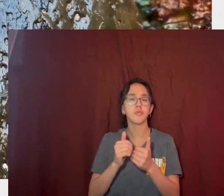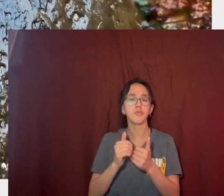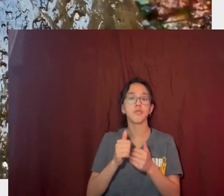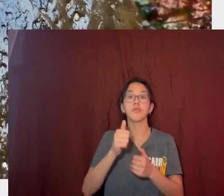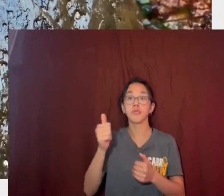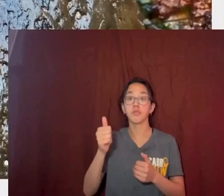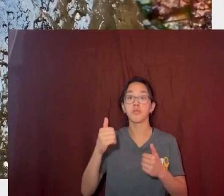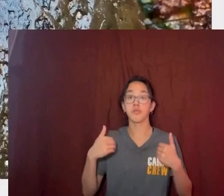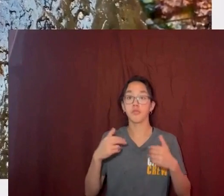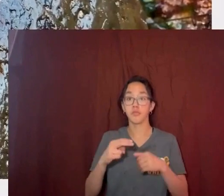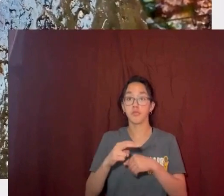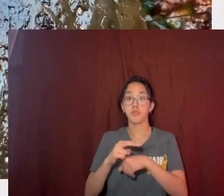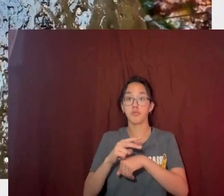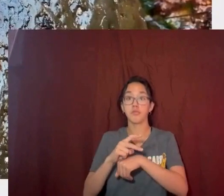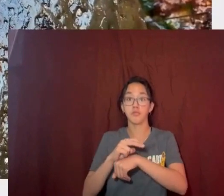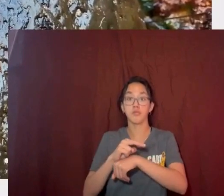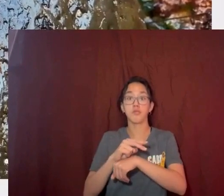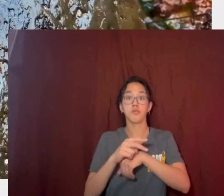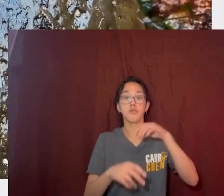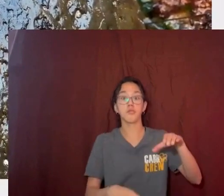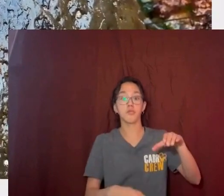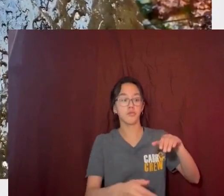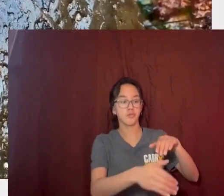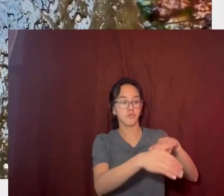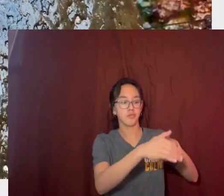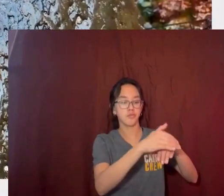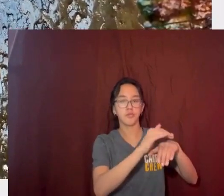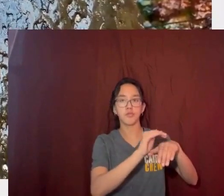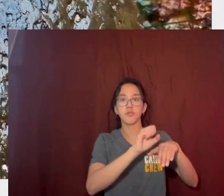puncture the shells of other snails.